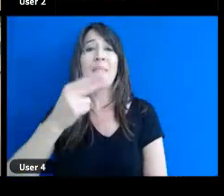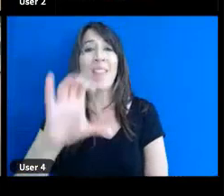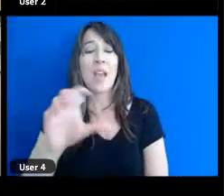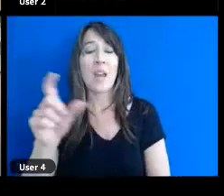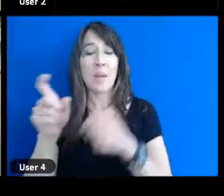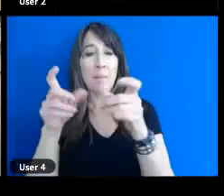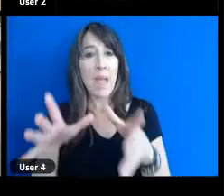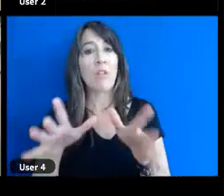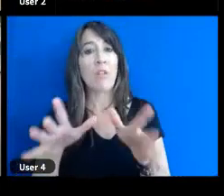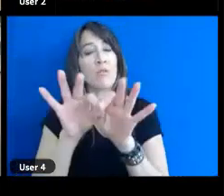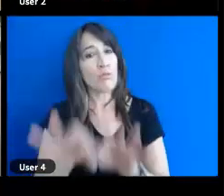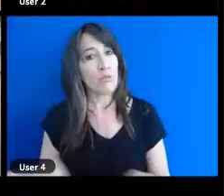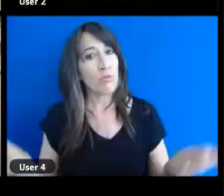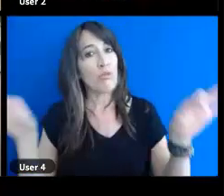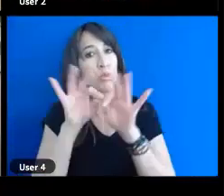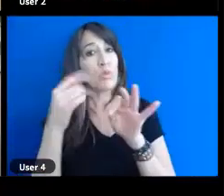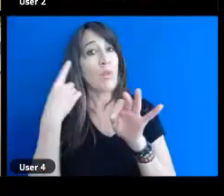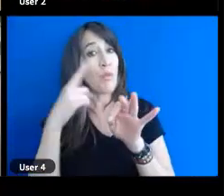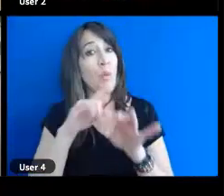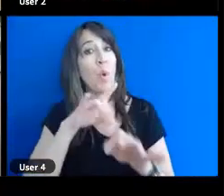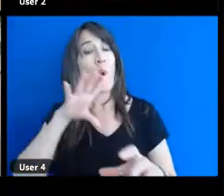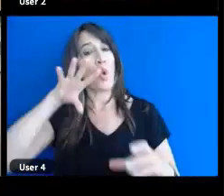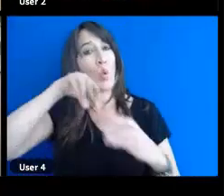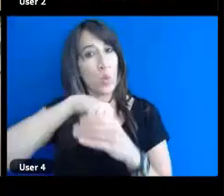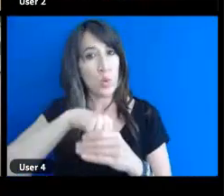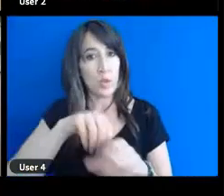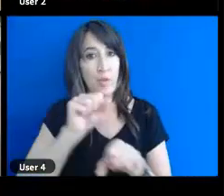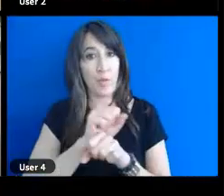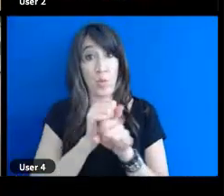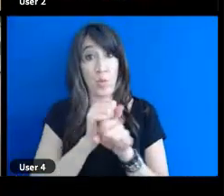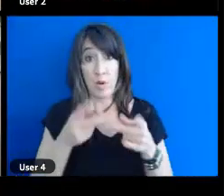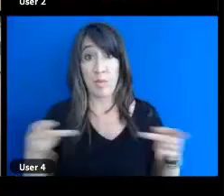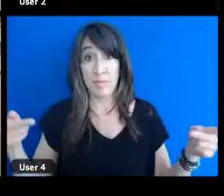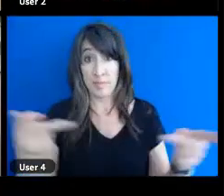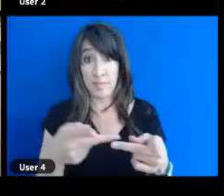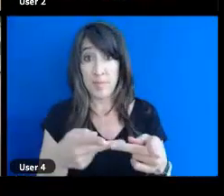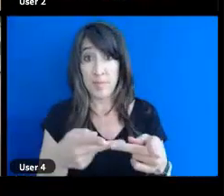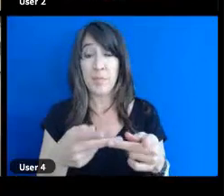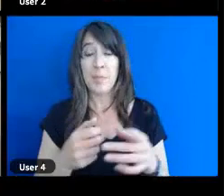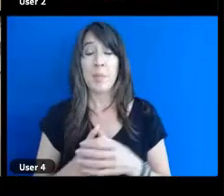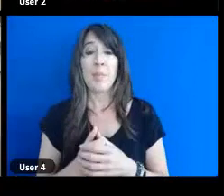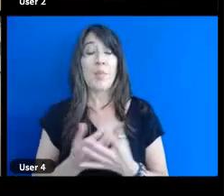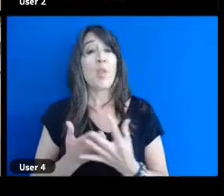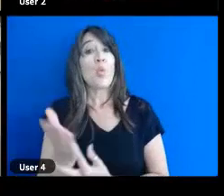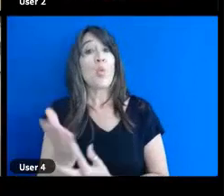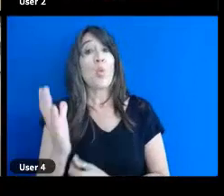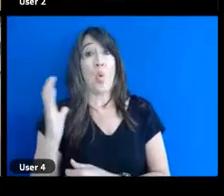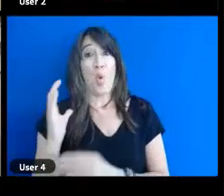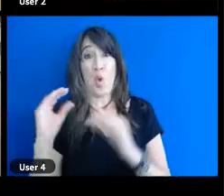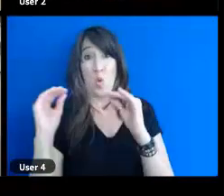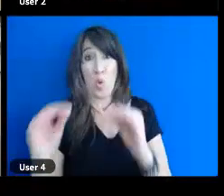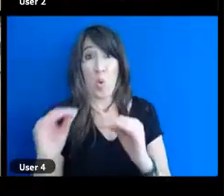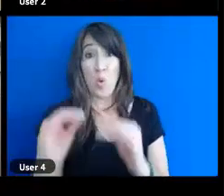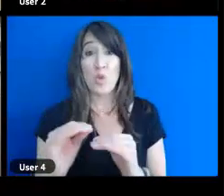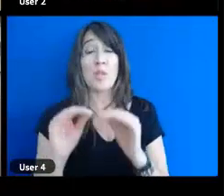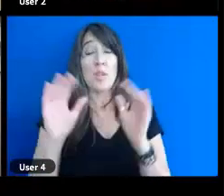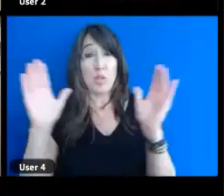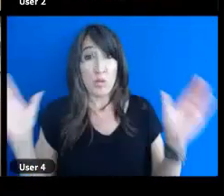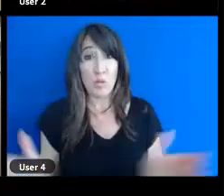enough. Empathetic managers are absolutely crucial to inclusive workplaces. And through coaching